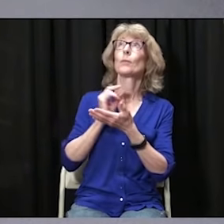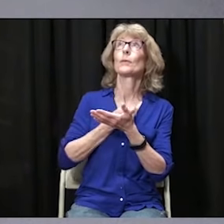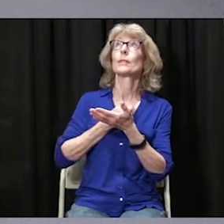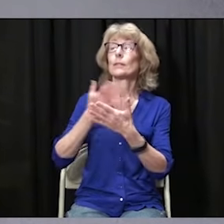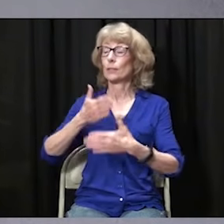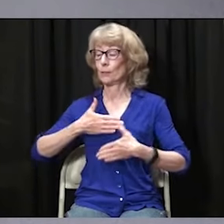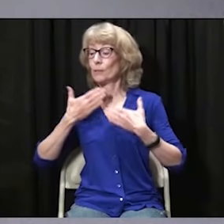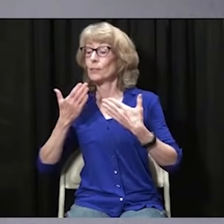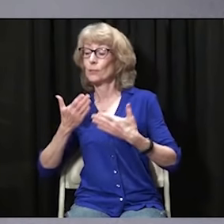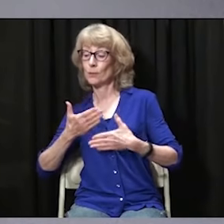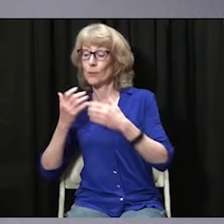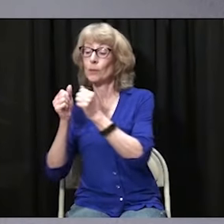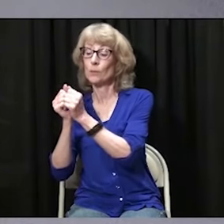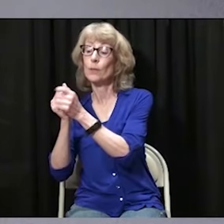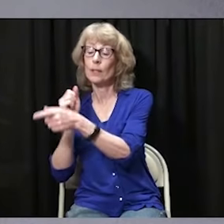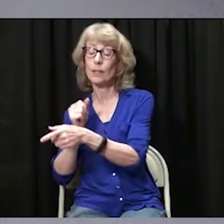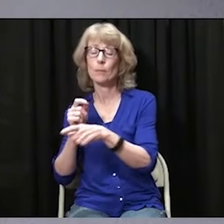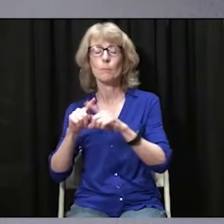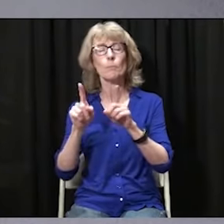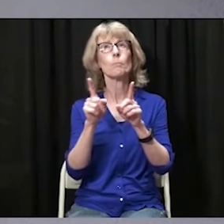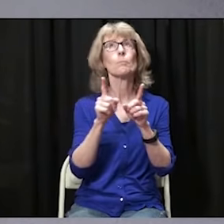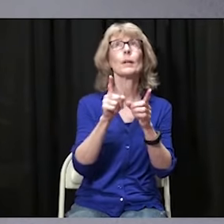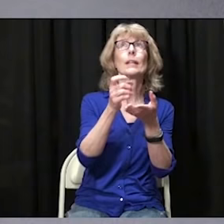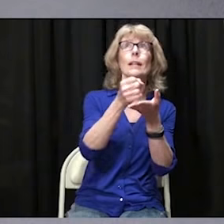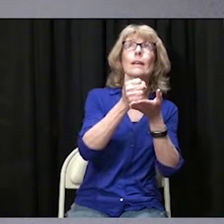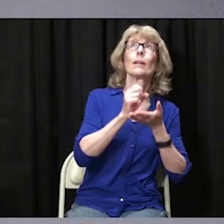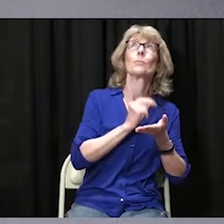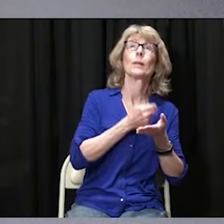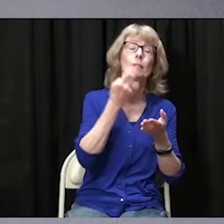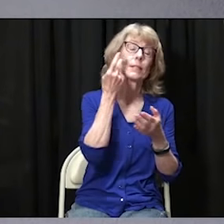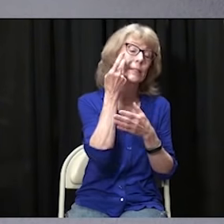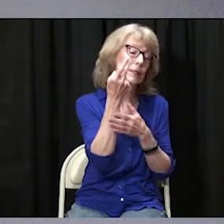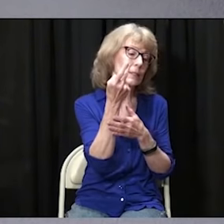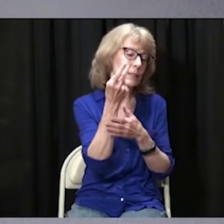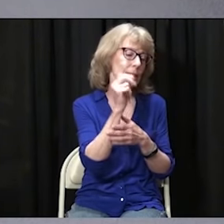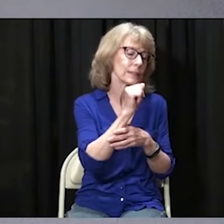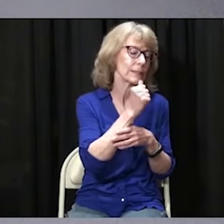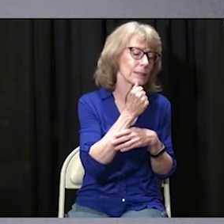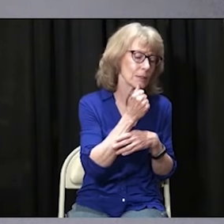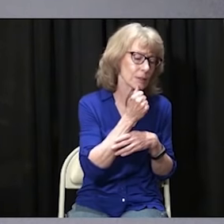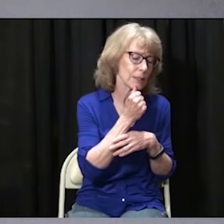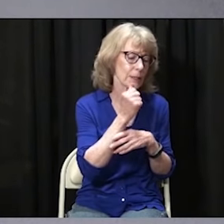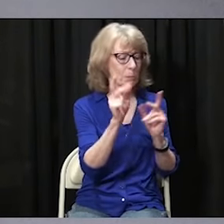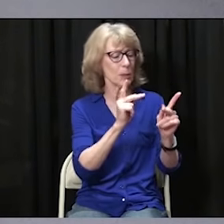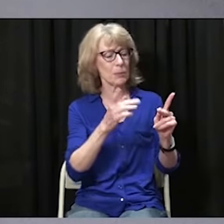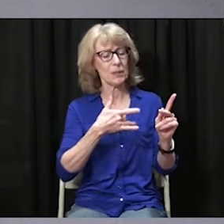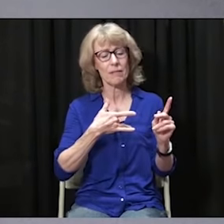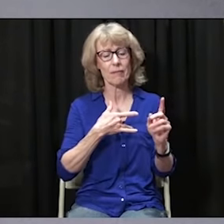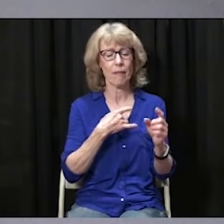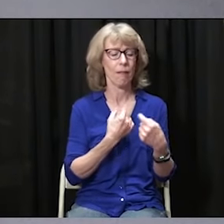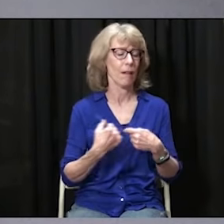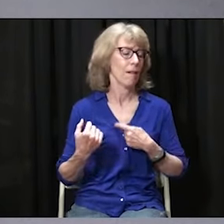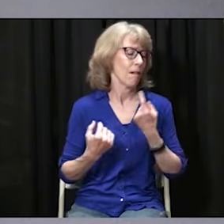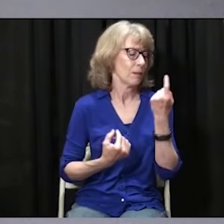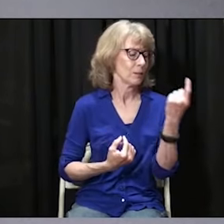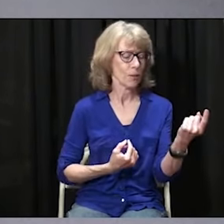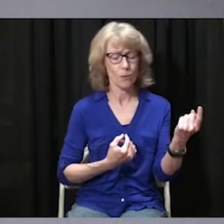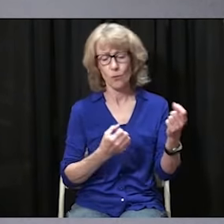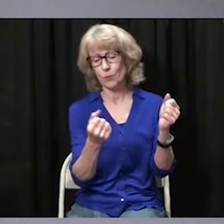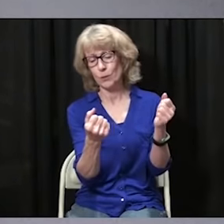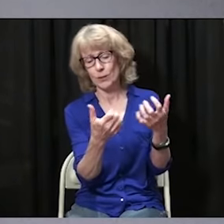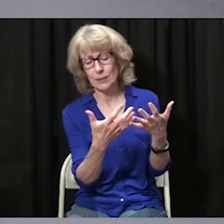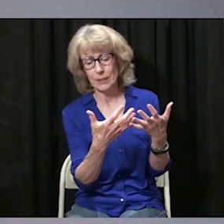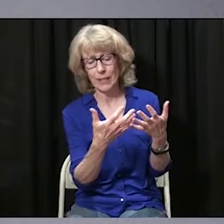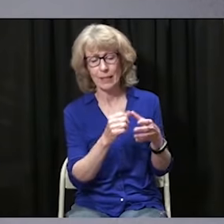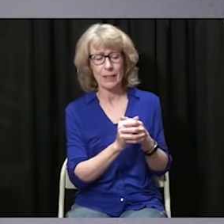see the suffering around us. Help us to see the marginalized and the ignored and the lonely and the scared, and help us to suffer